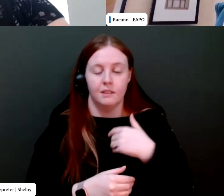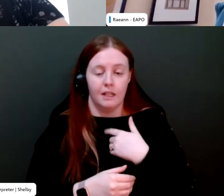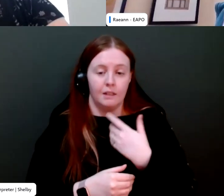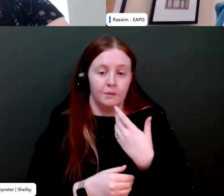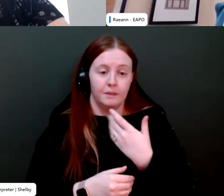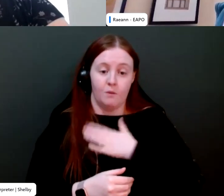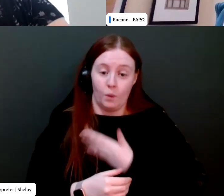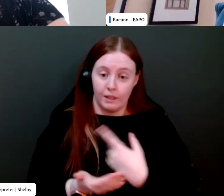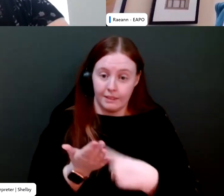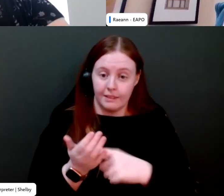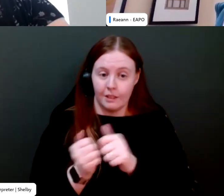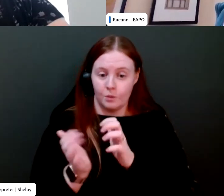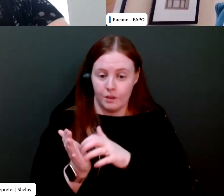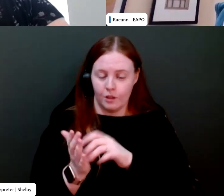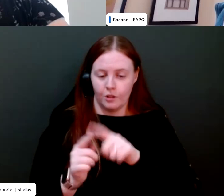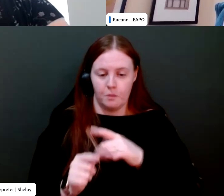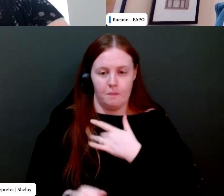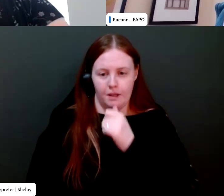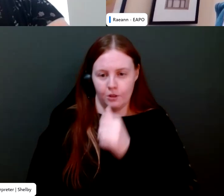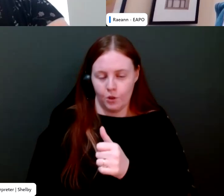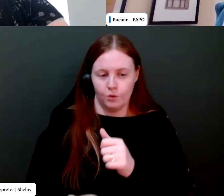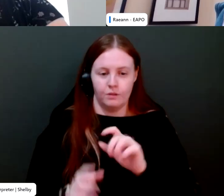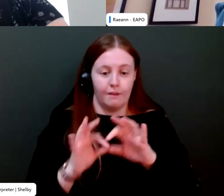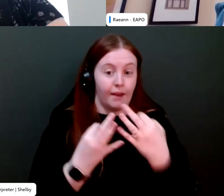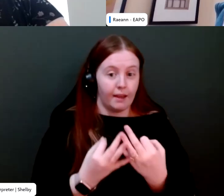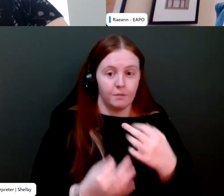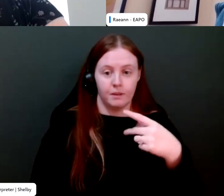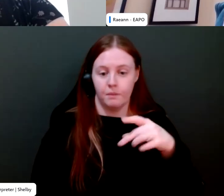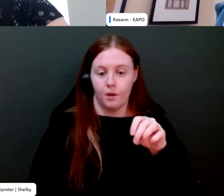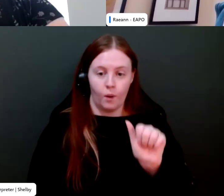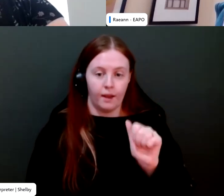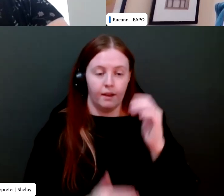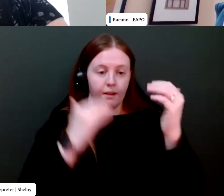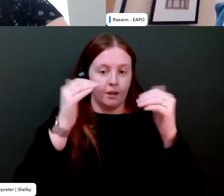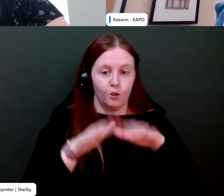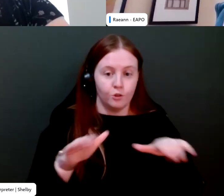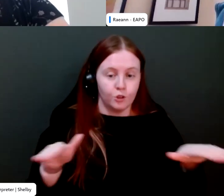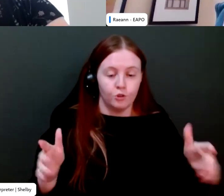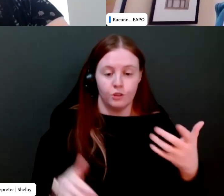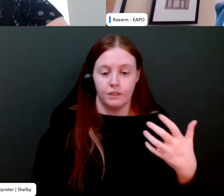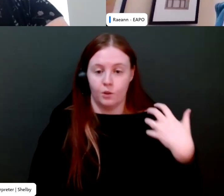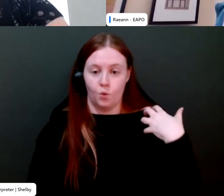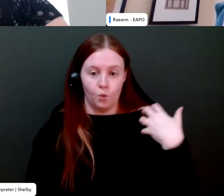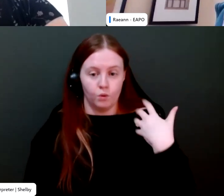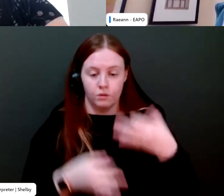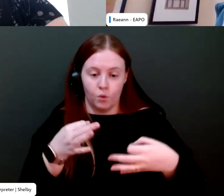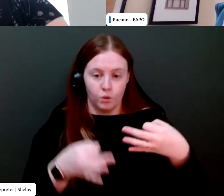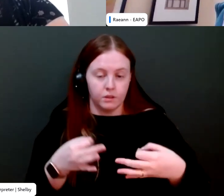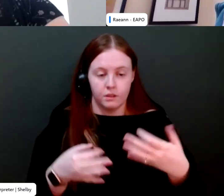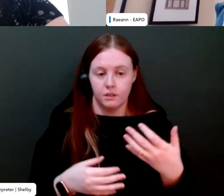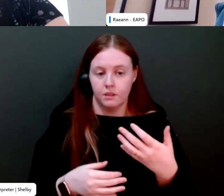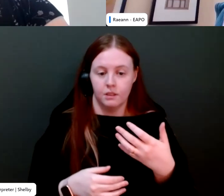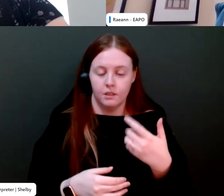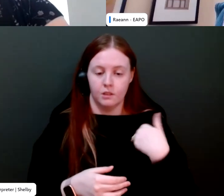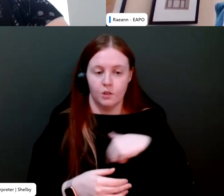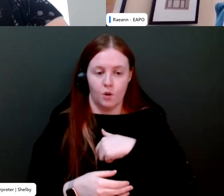speak with us. The family, the power of attorney, like the adult children, the crowns. So I find sometimes we're following.